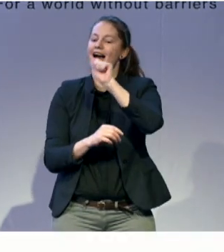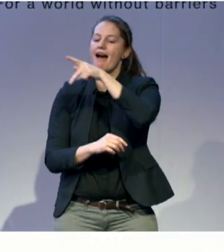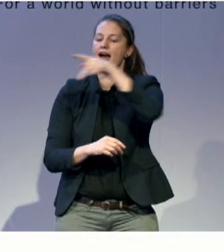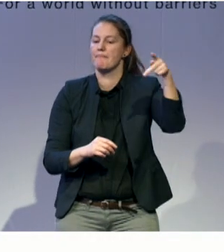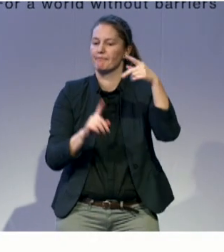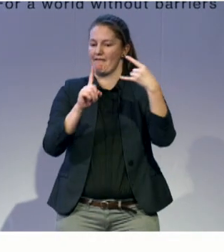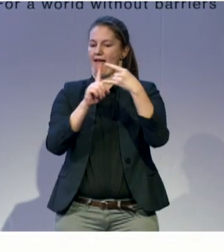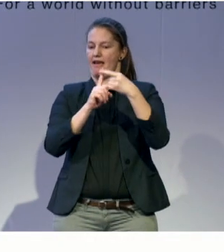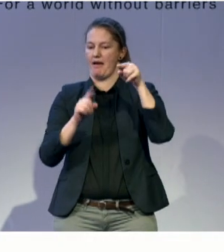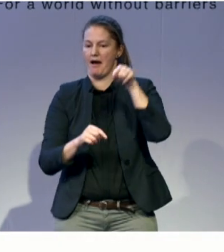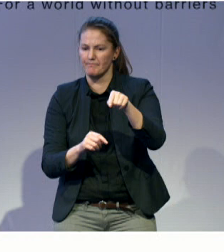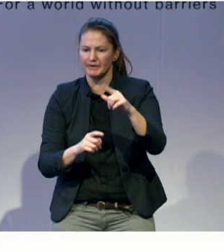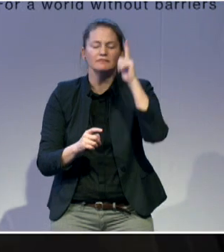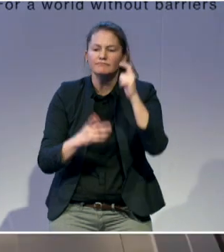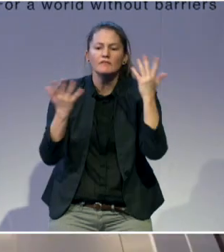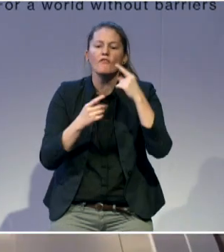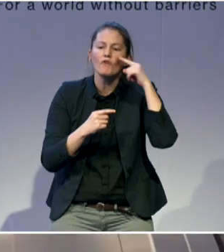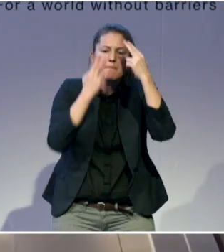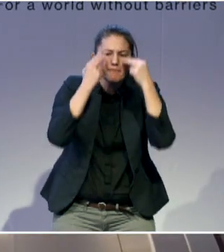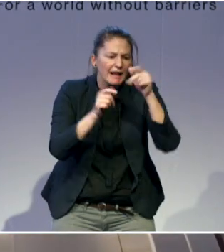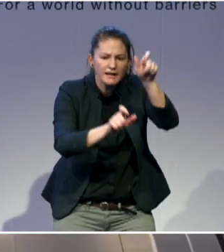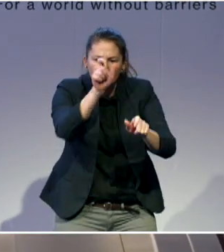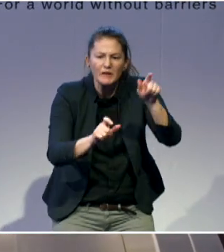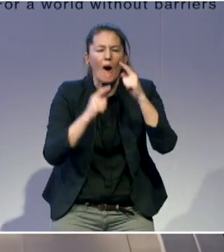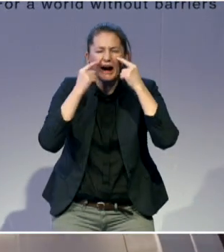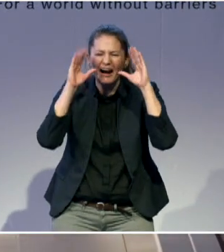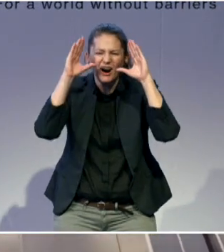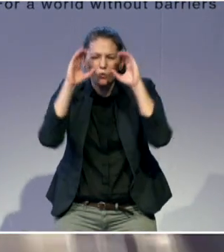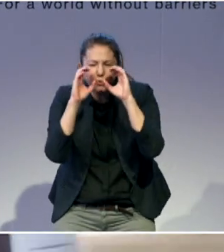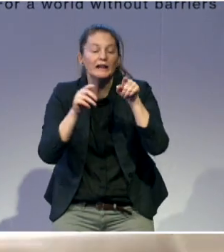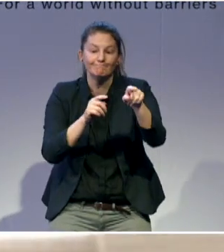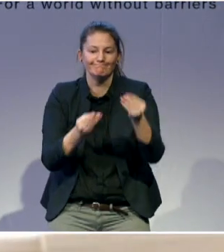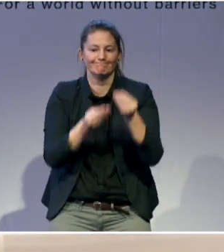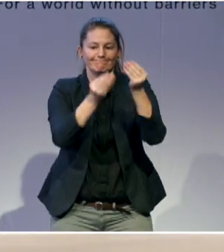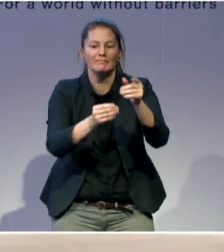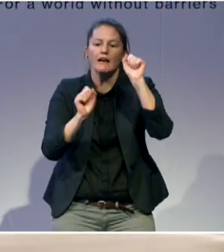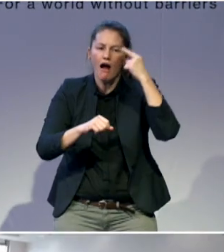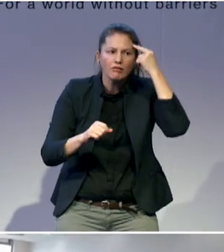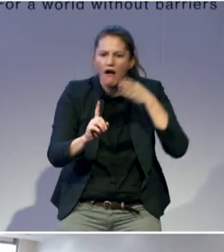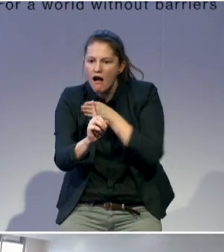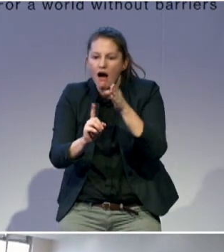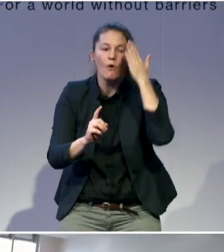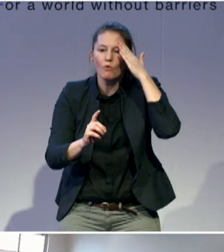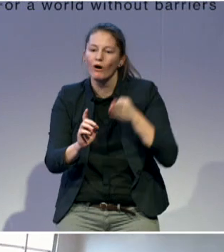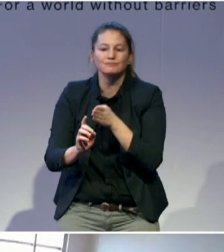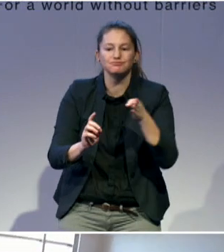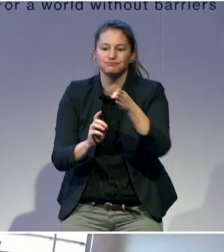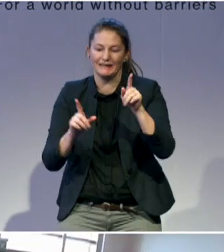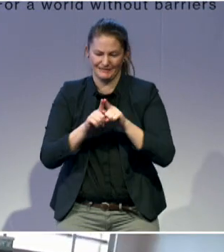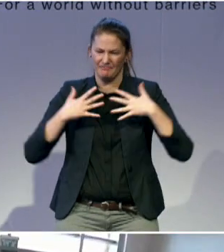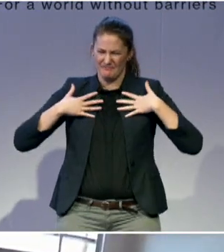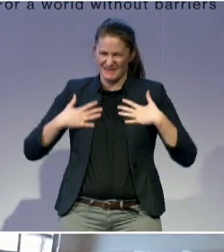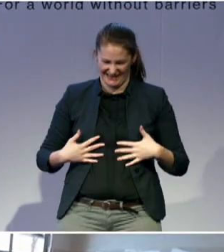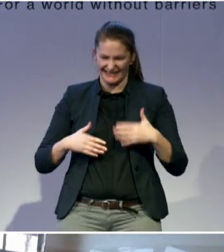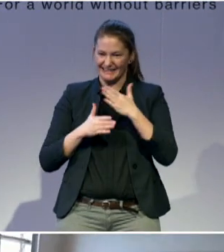for people who are blind or visually impaired and for people with physical disabilities. It enables users to find their way in